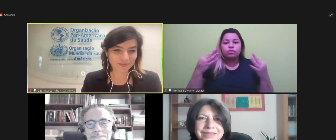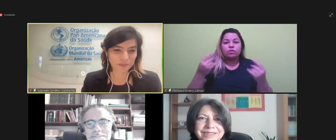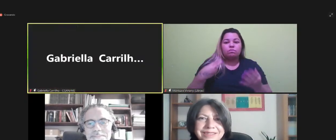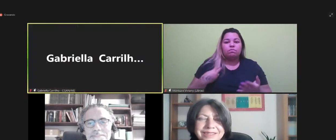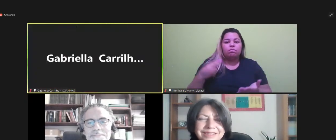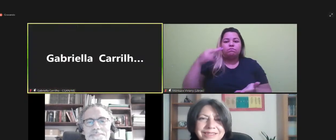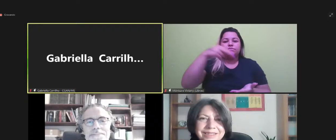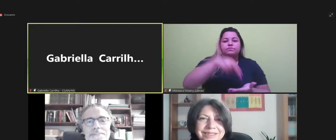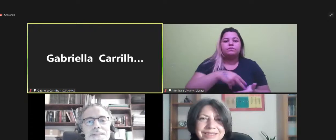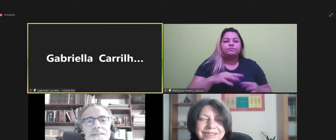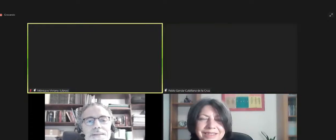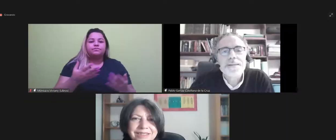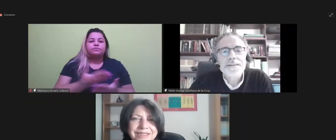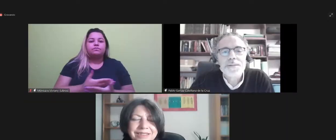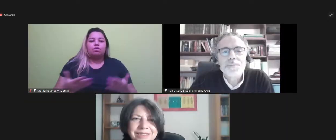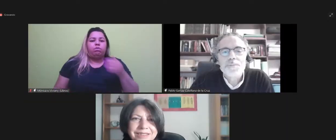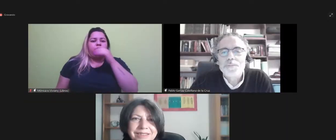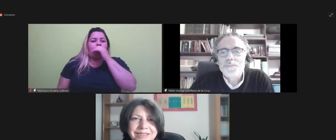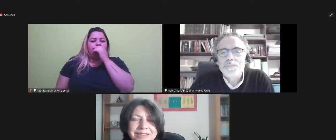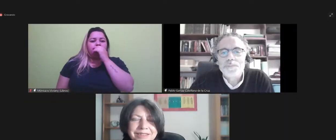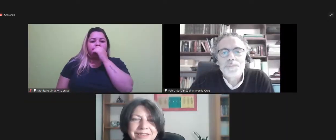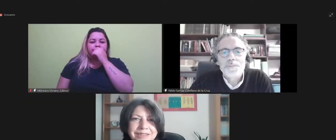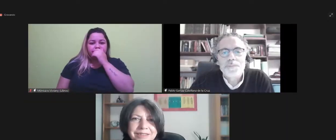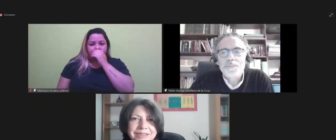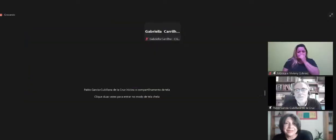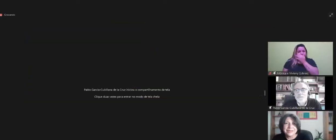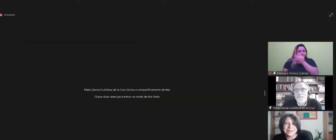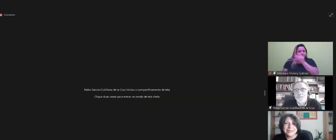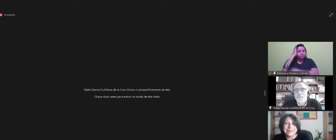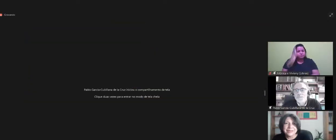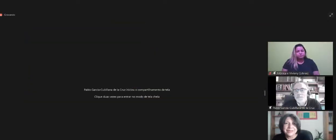know. Thank you for your presence.